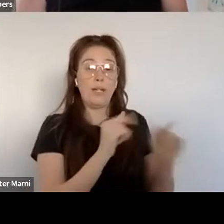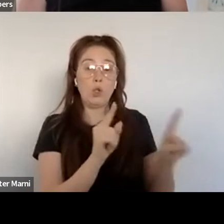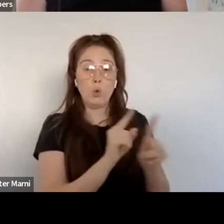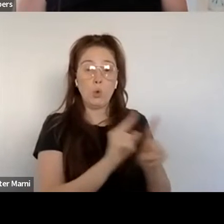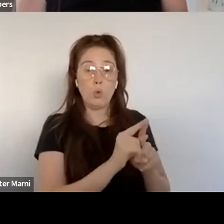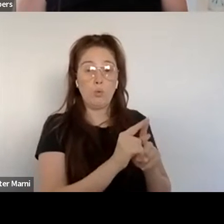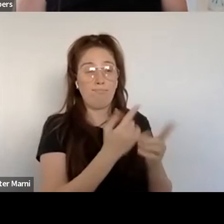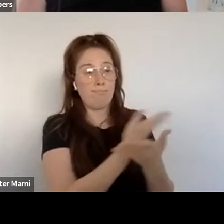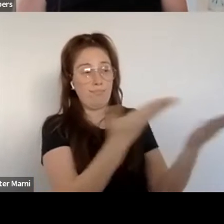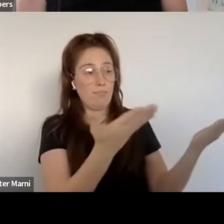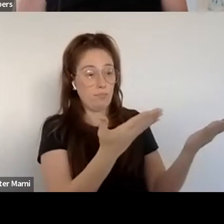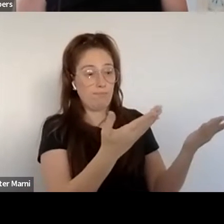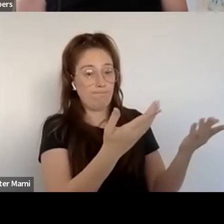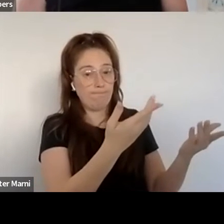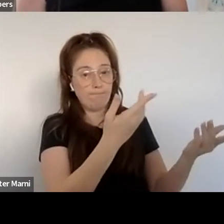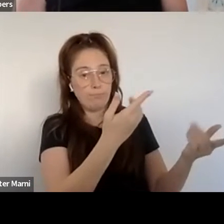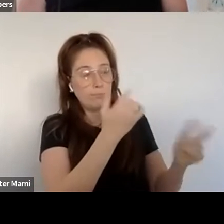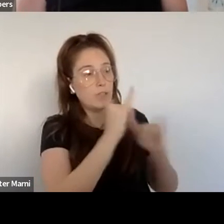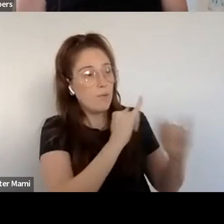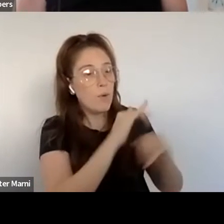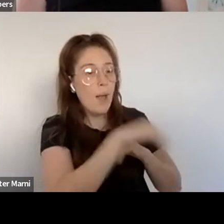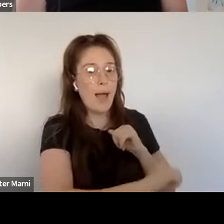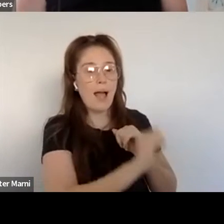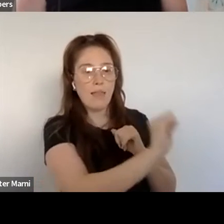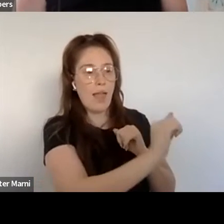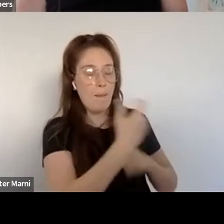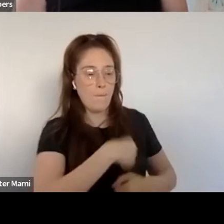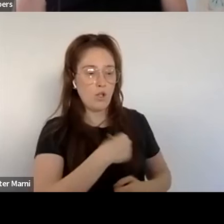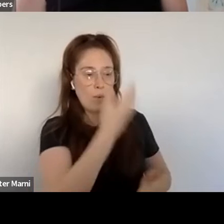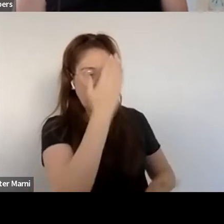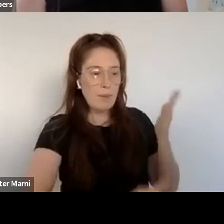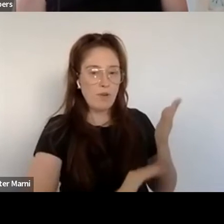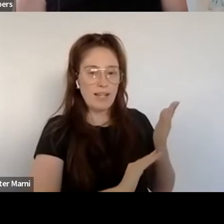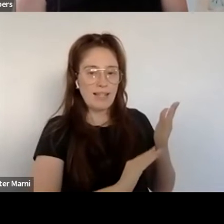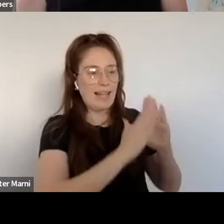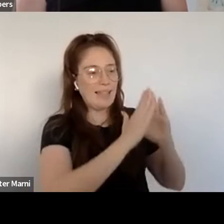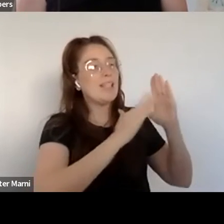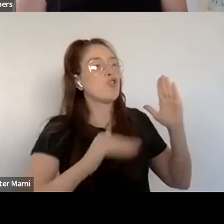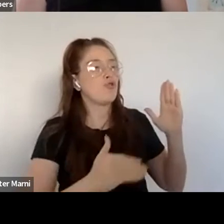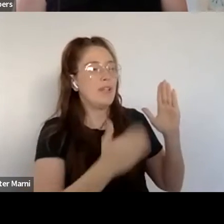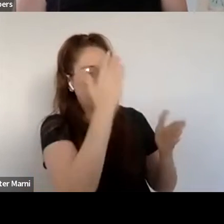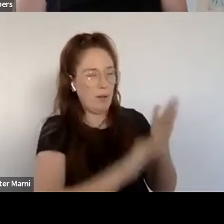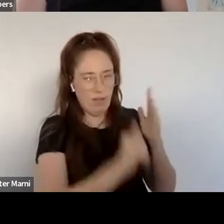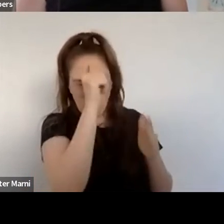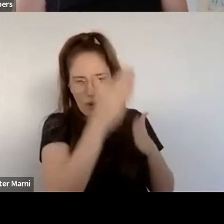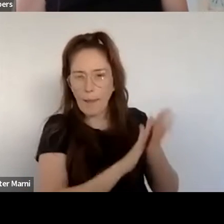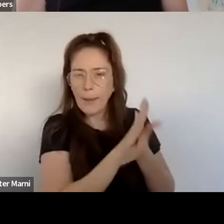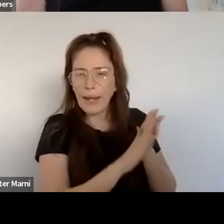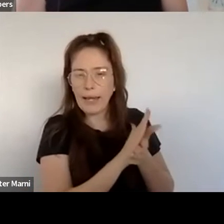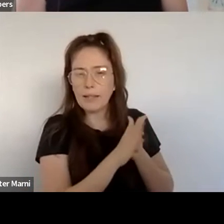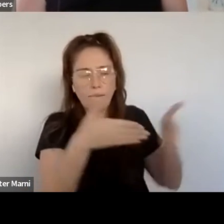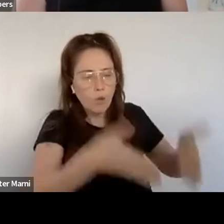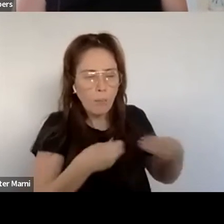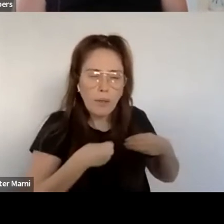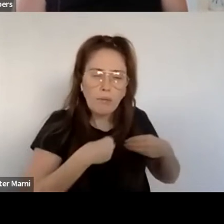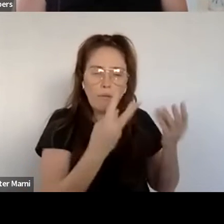their personal experiences, but also their industrial experience. Industry sounds horrible, but you get what I mean. So I was talking